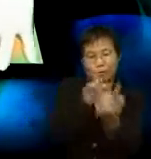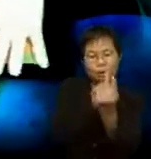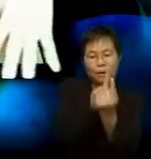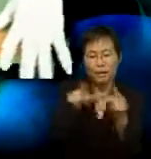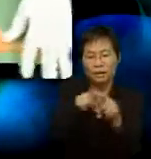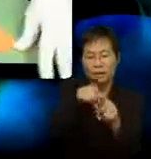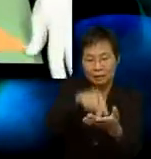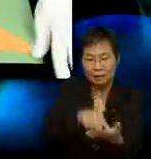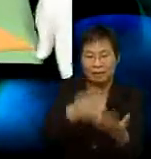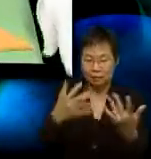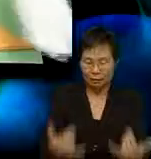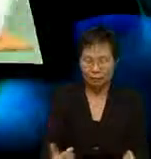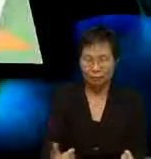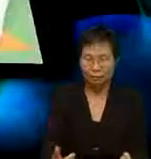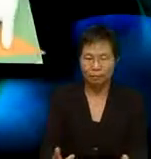Now,